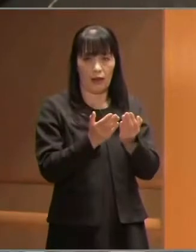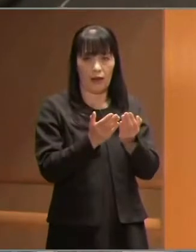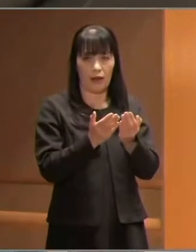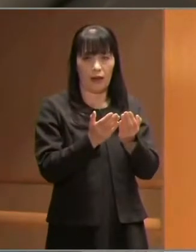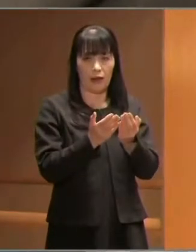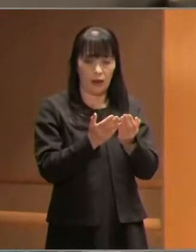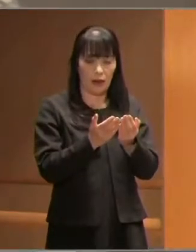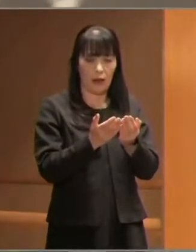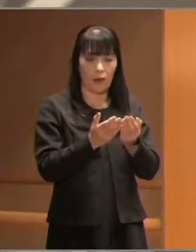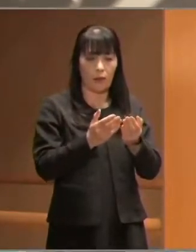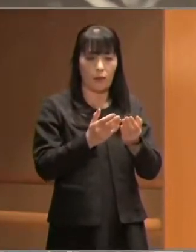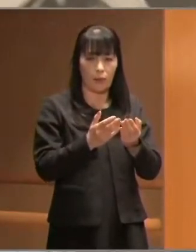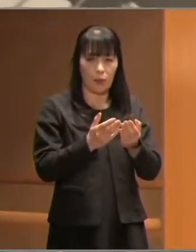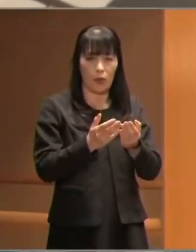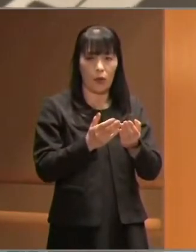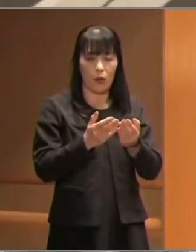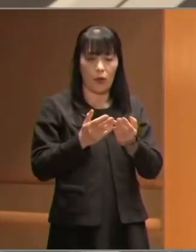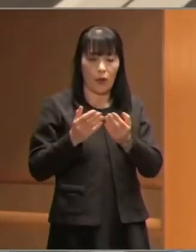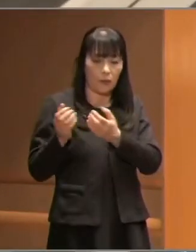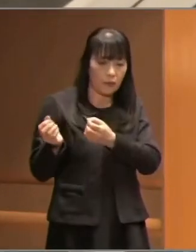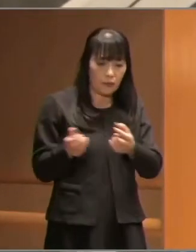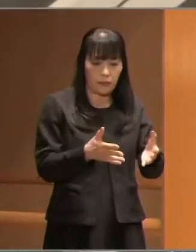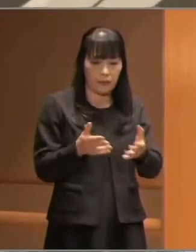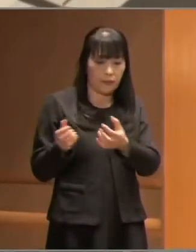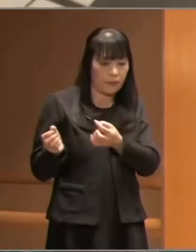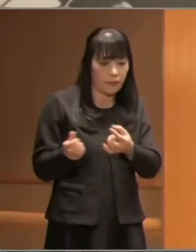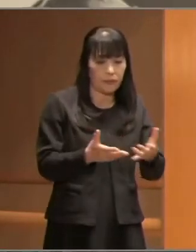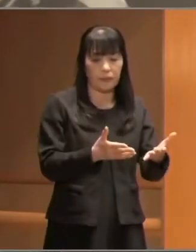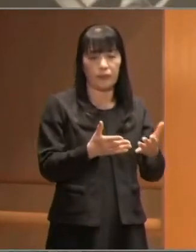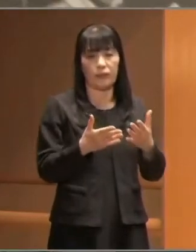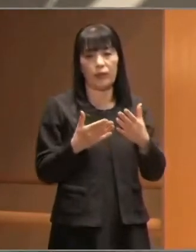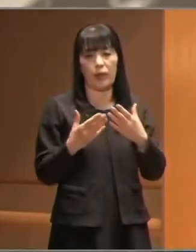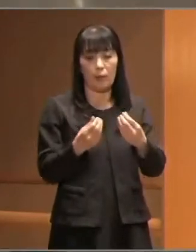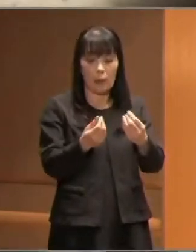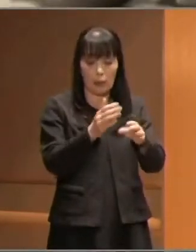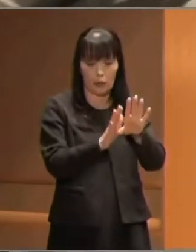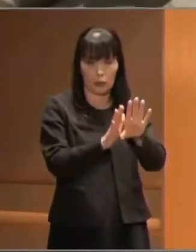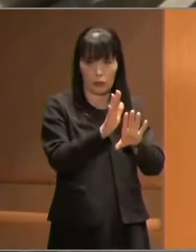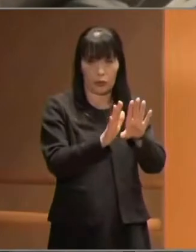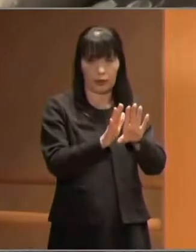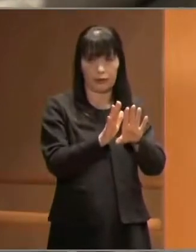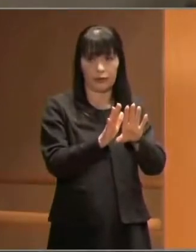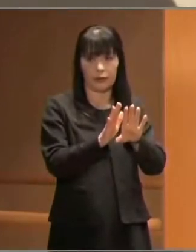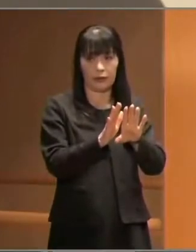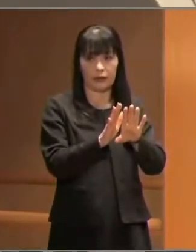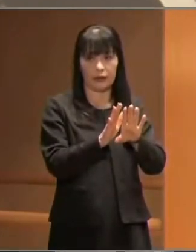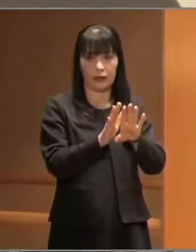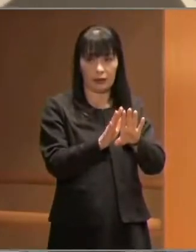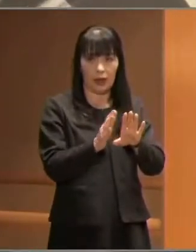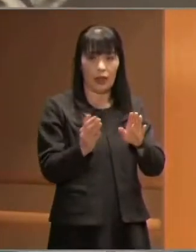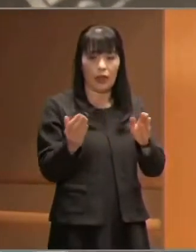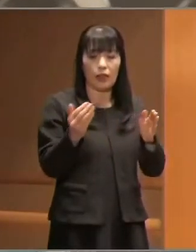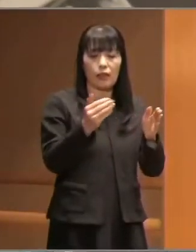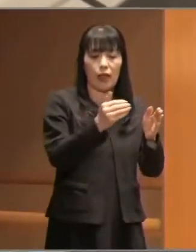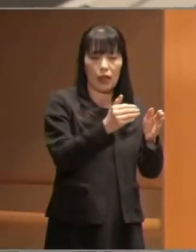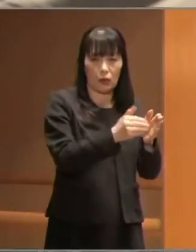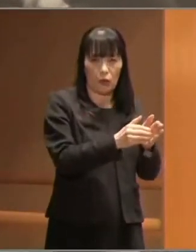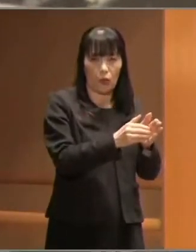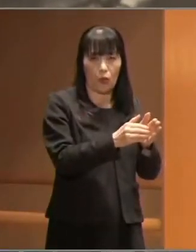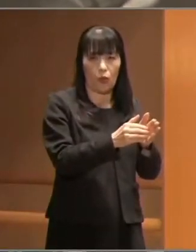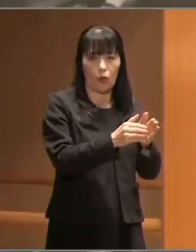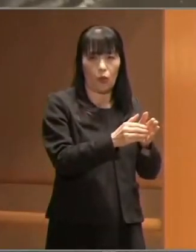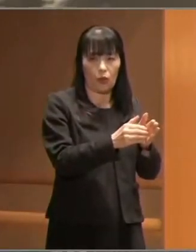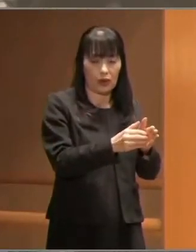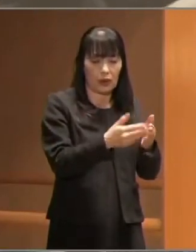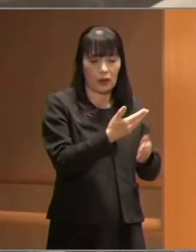So in all photos, you can see the water is flowing all the time. And then in the